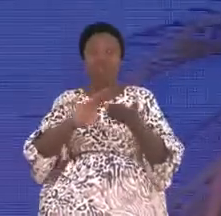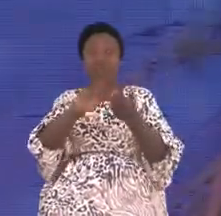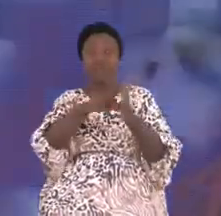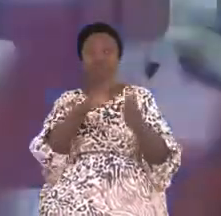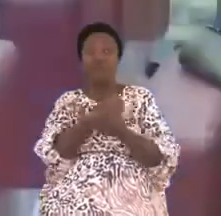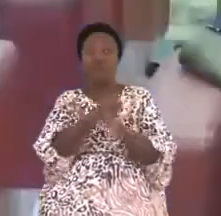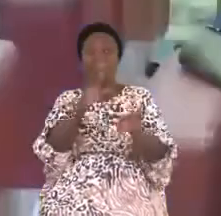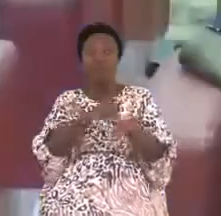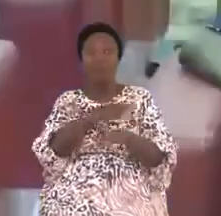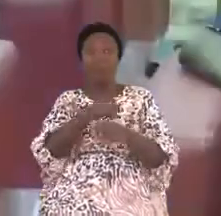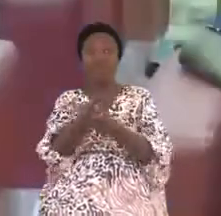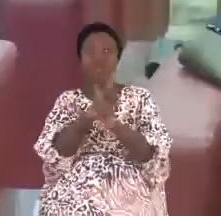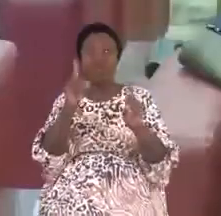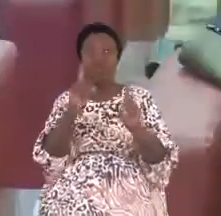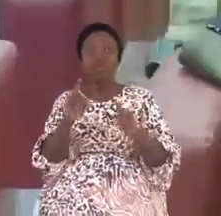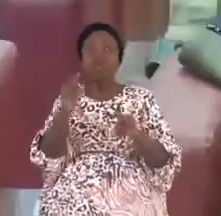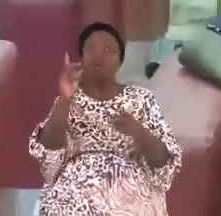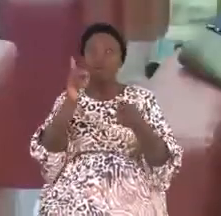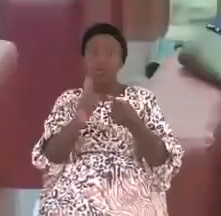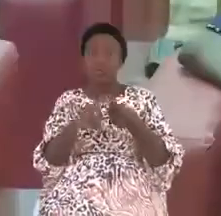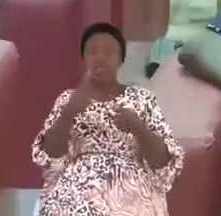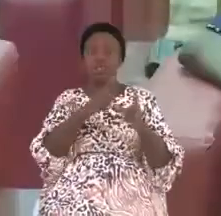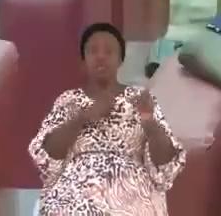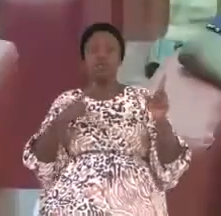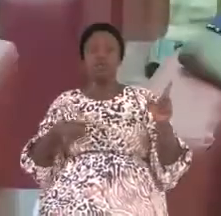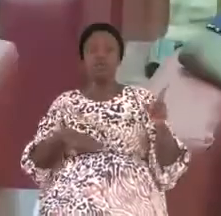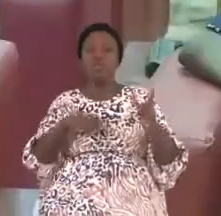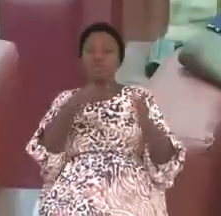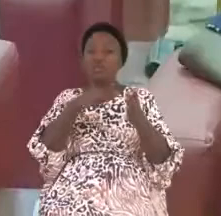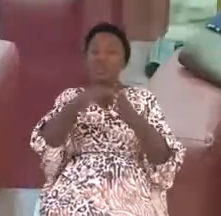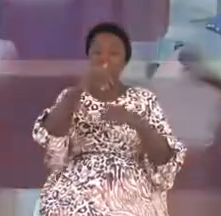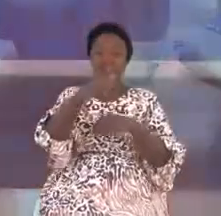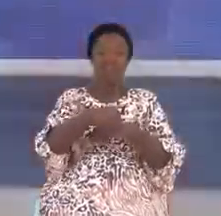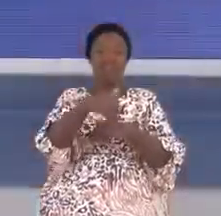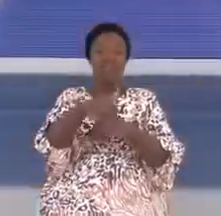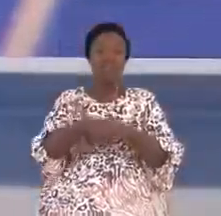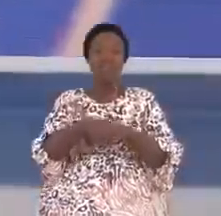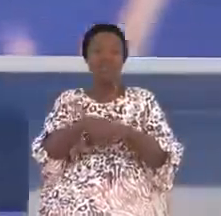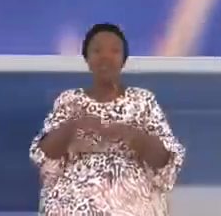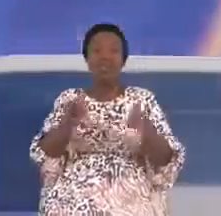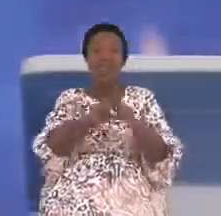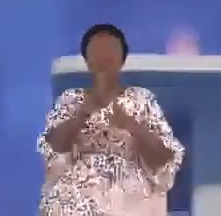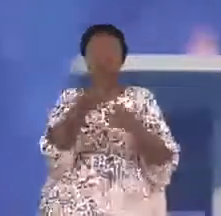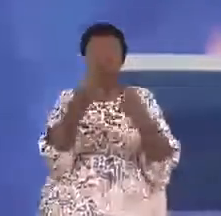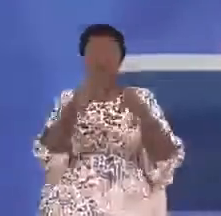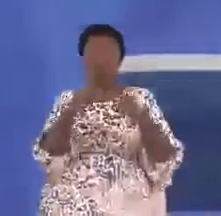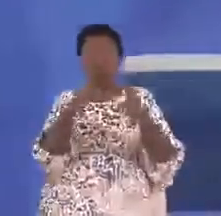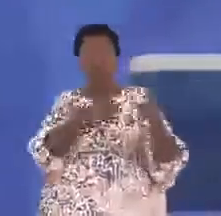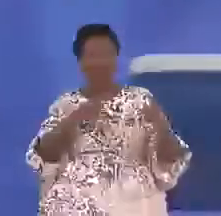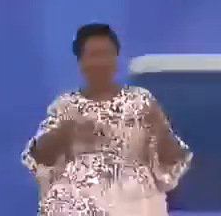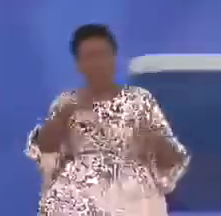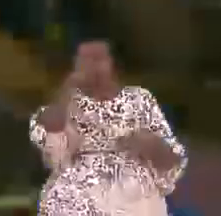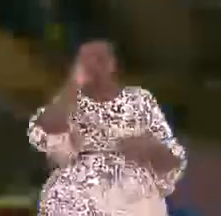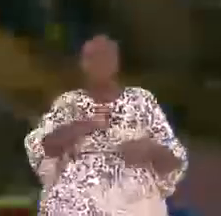deliverance unto the lord tonight i succumb to the lord because i know you are coming